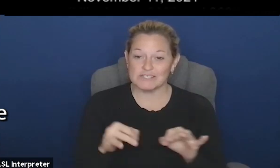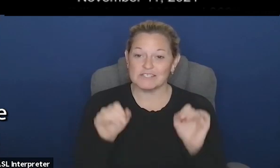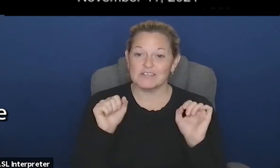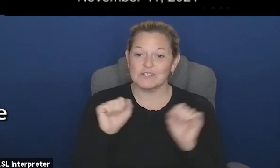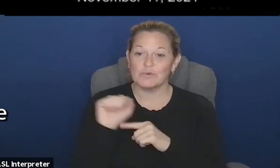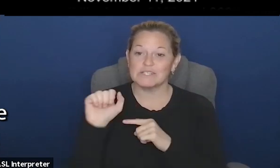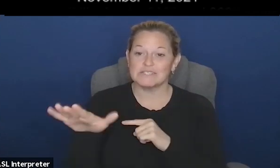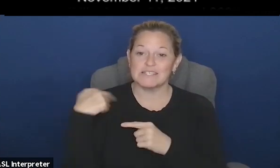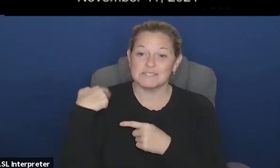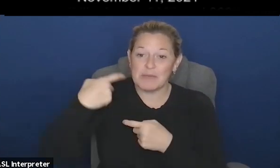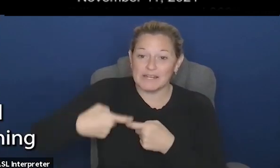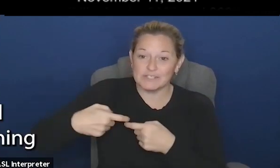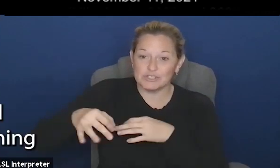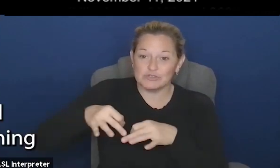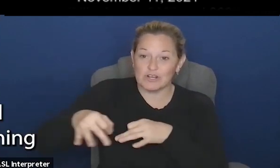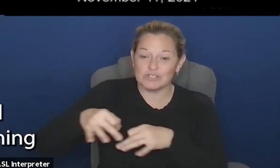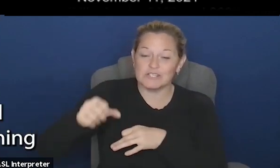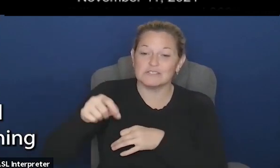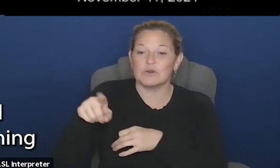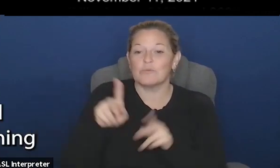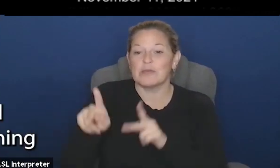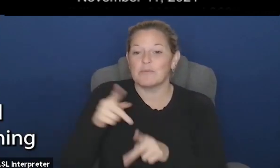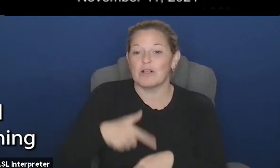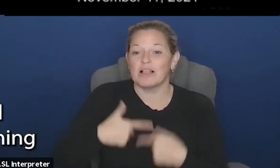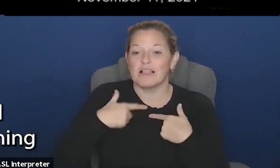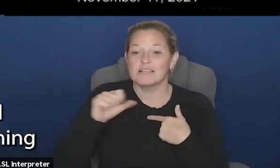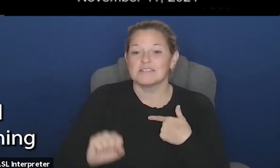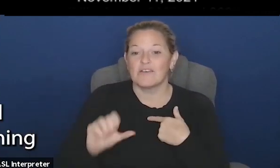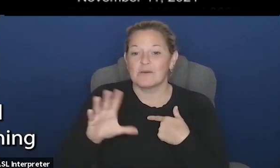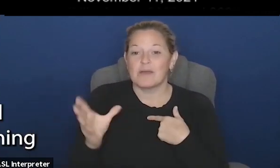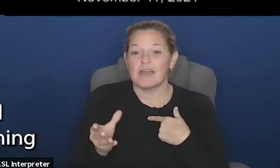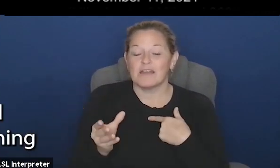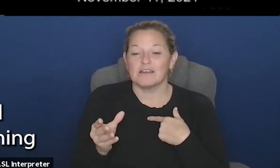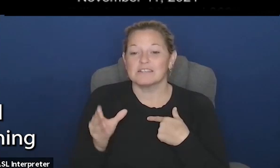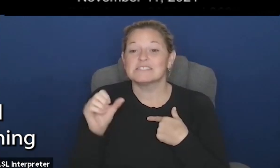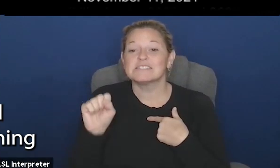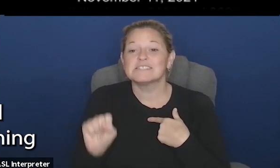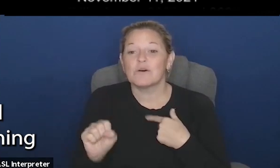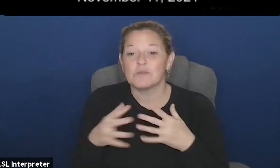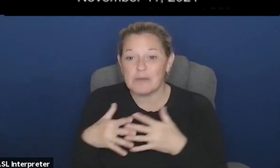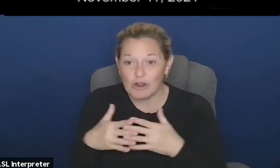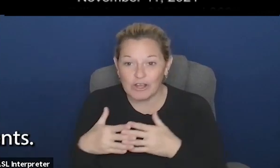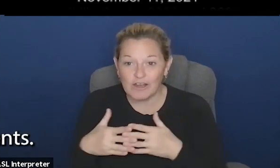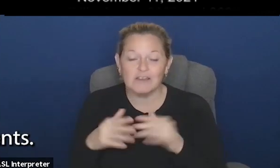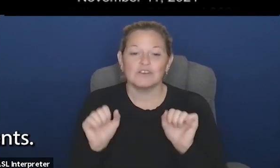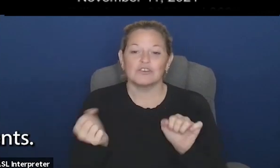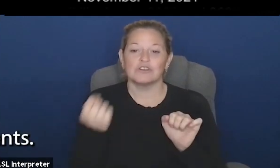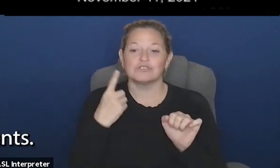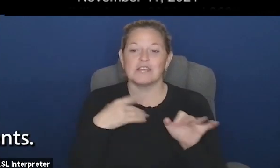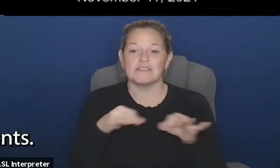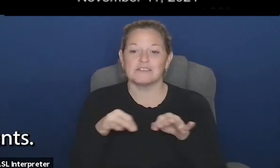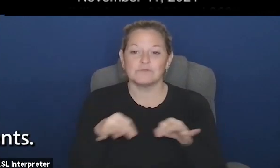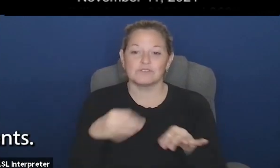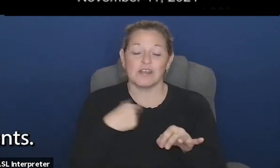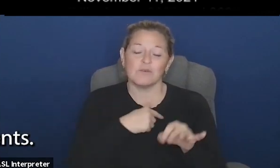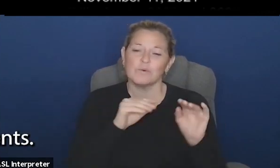South America. And this is where we really started to think about lesson plans and teaching these concepts of light